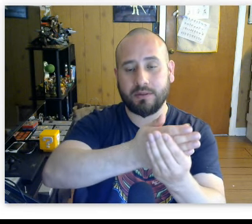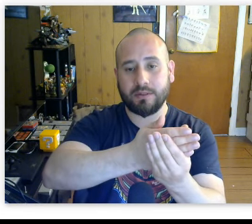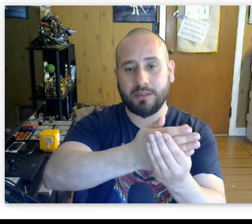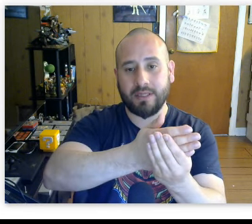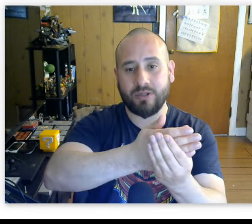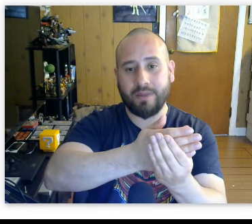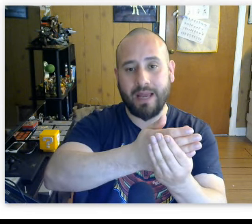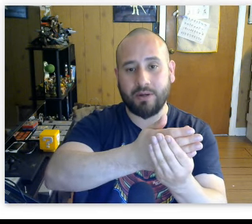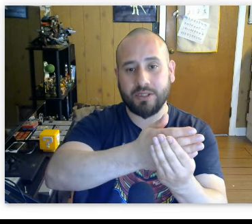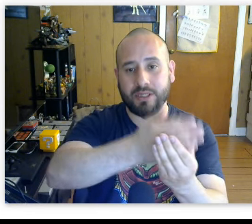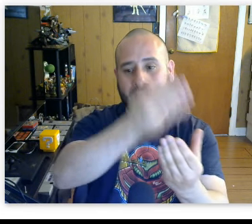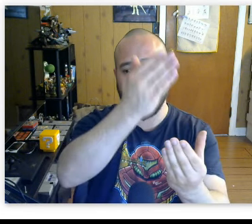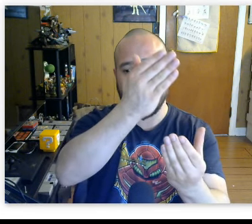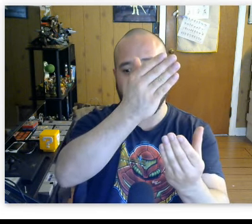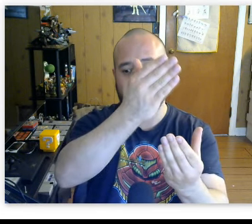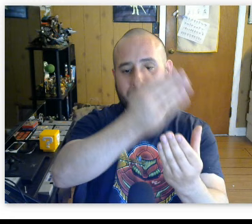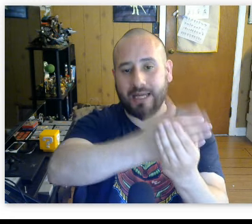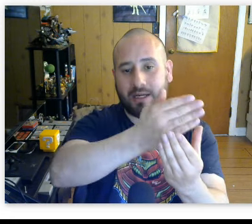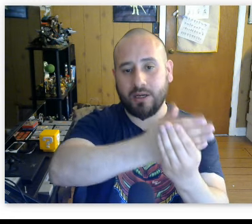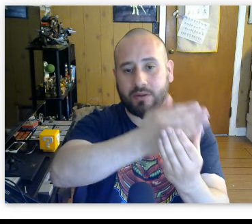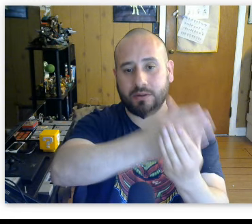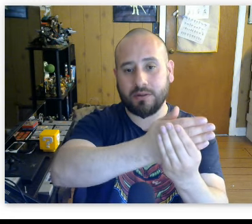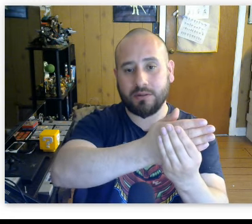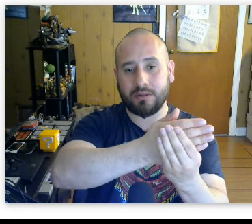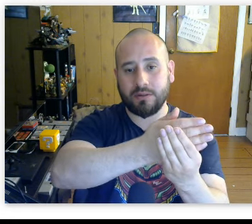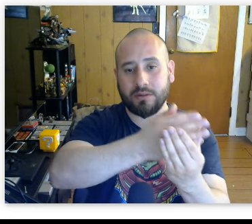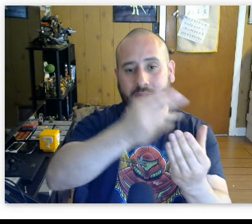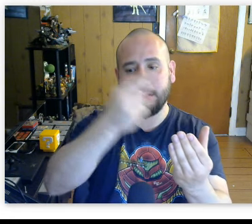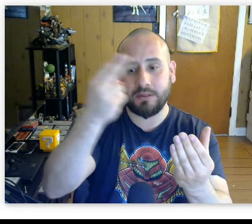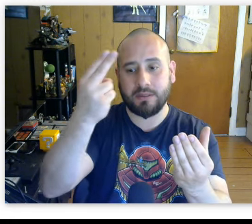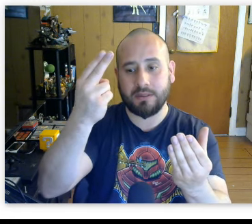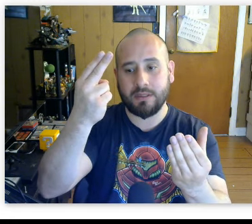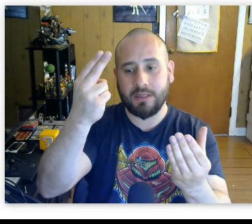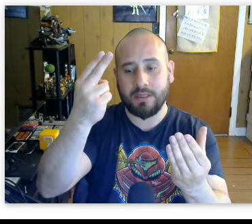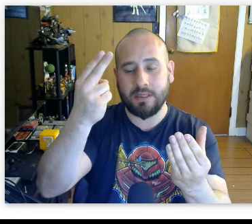taco. Let's do it backwards. Taco,